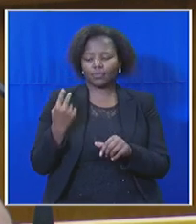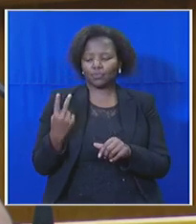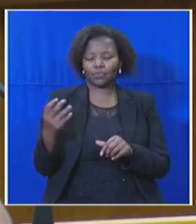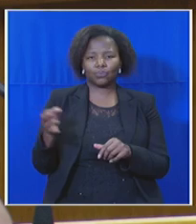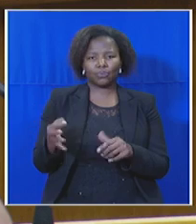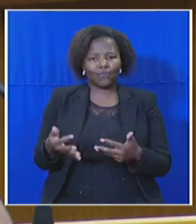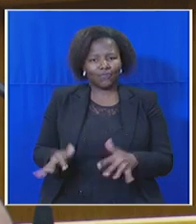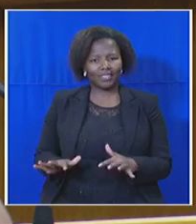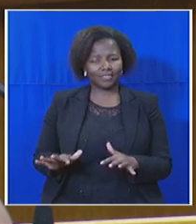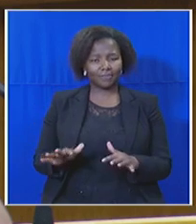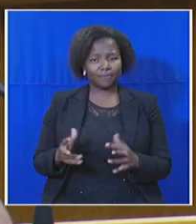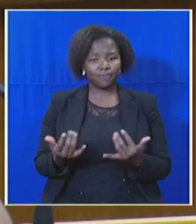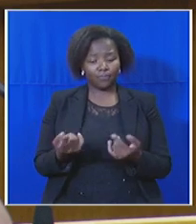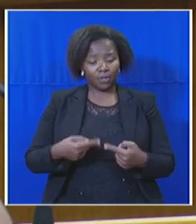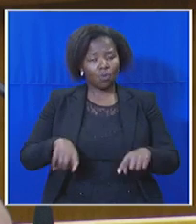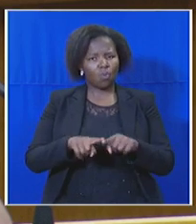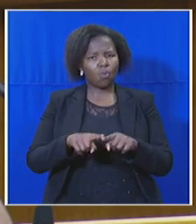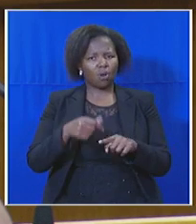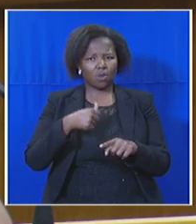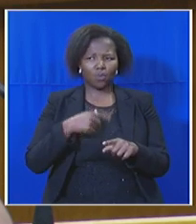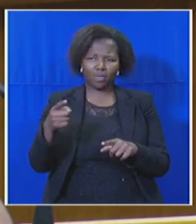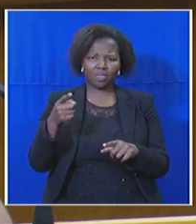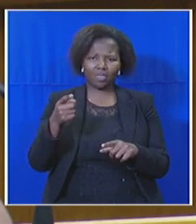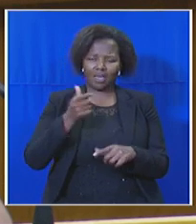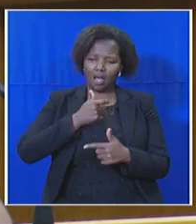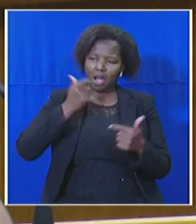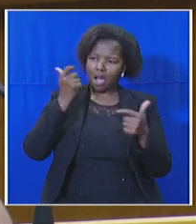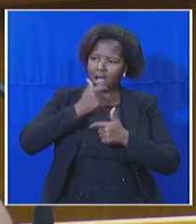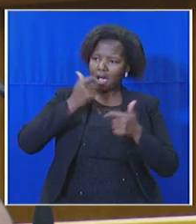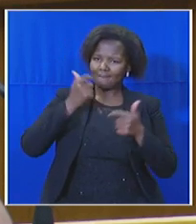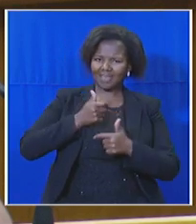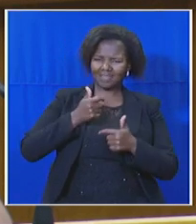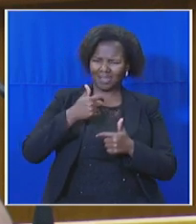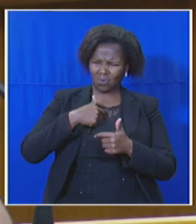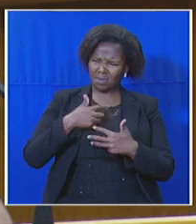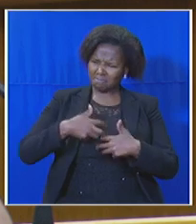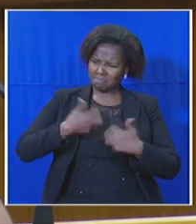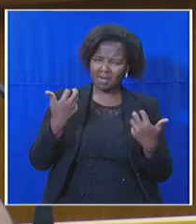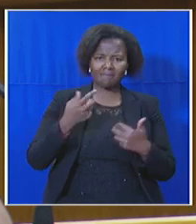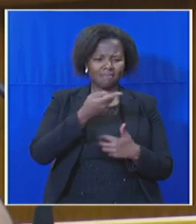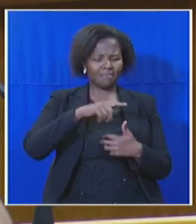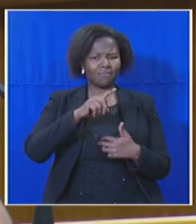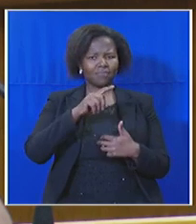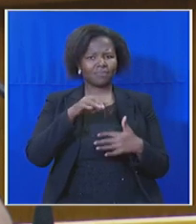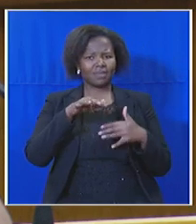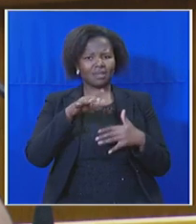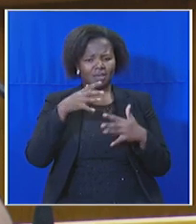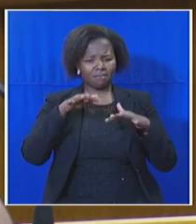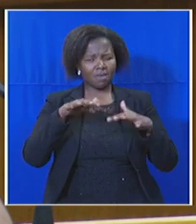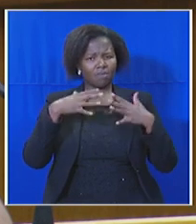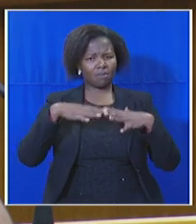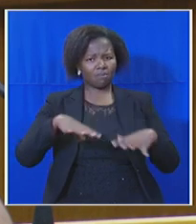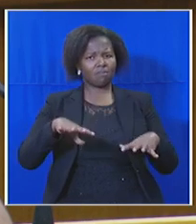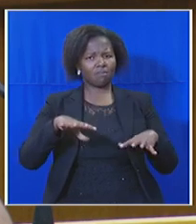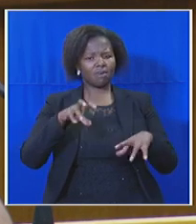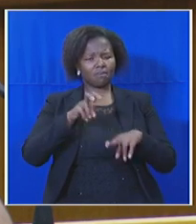The disgust we all felt when we saw her laughing as the families of these murdered officers wept on Police Day at the